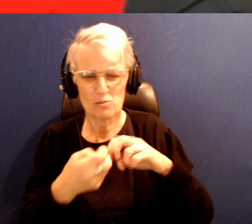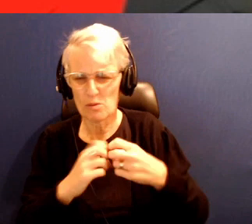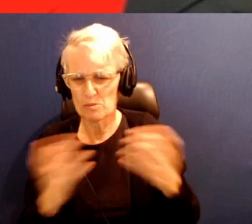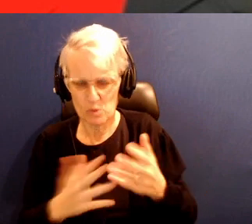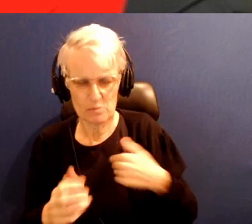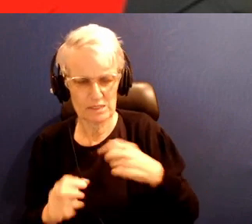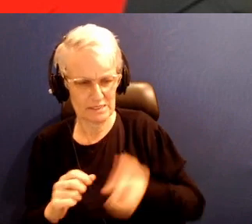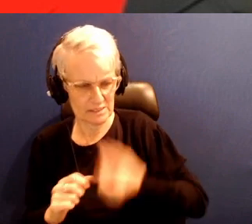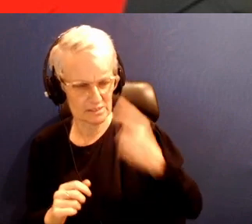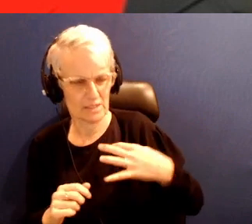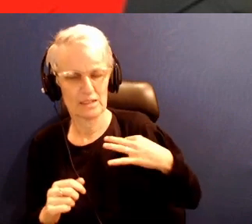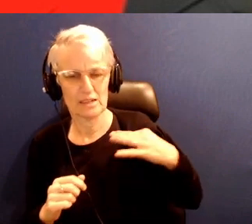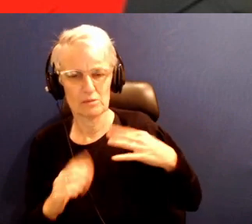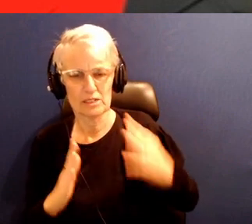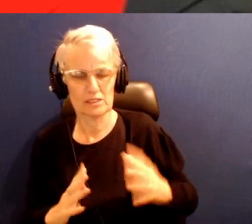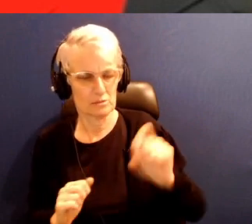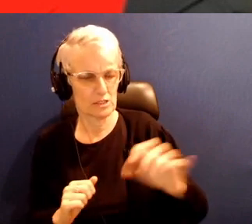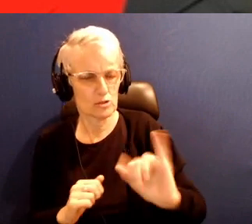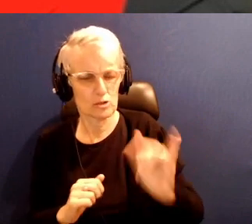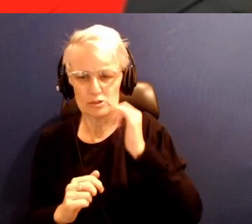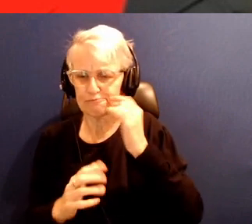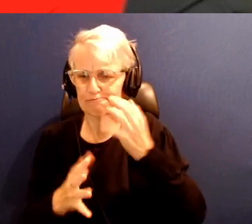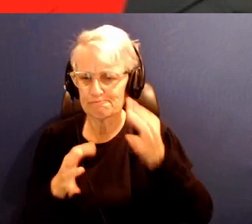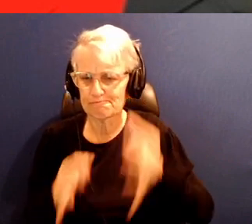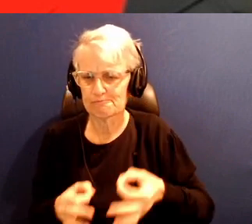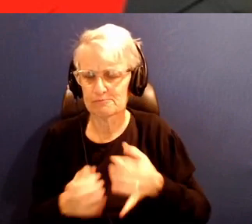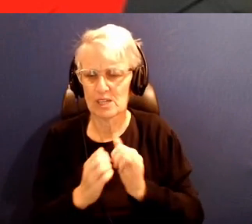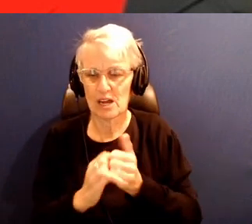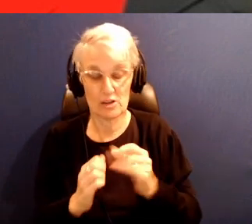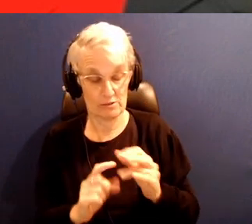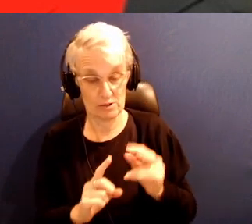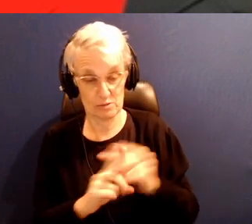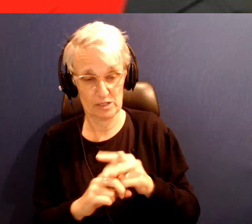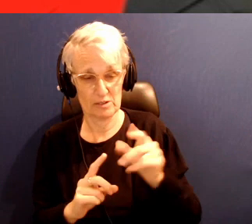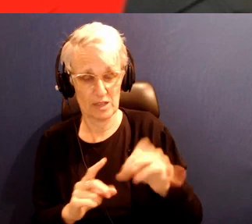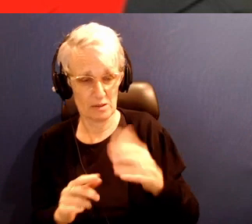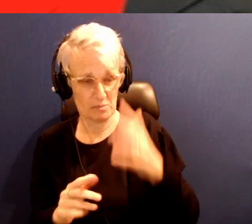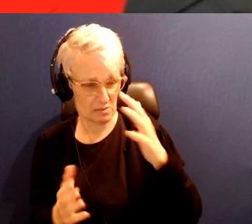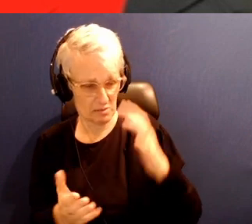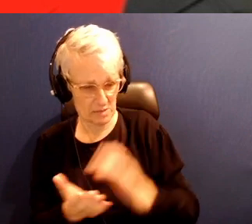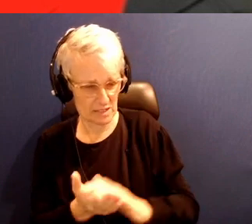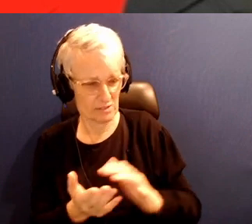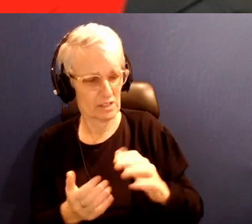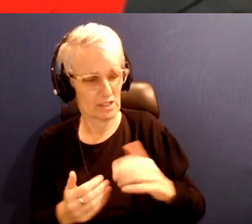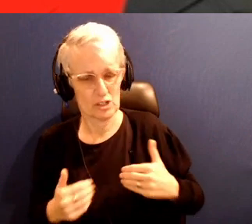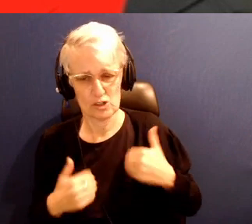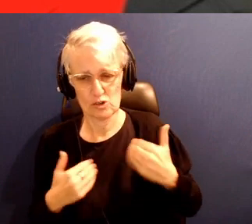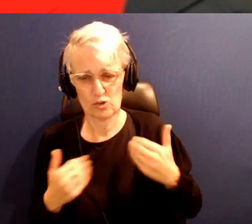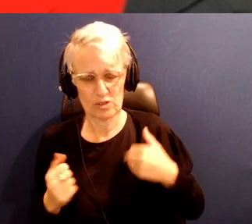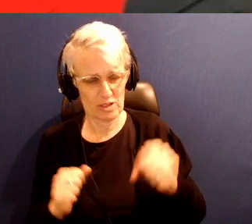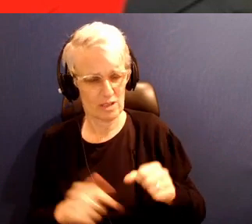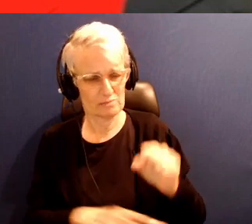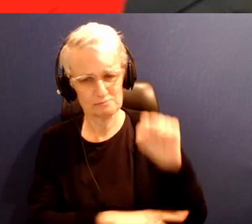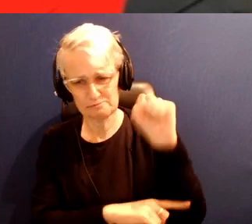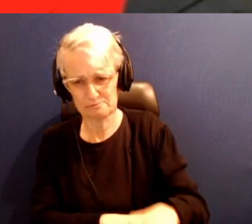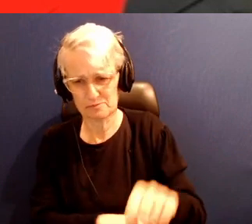with. Applicants will also need to describe how, if applicable, they believe that youth could overcome some of